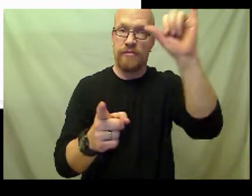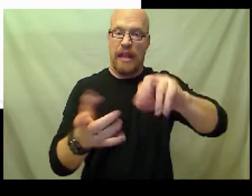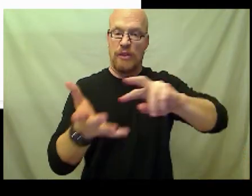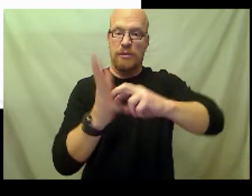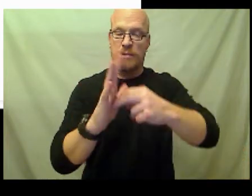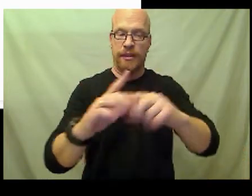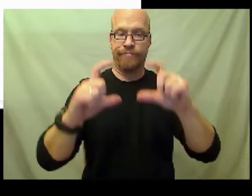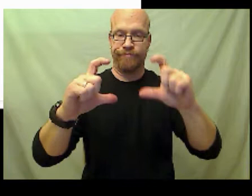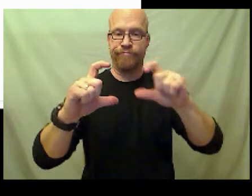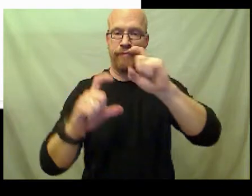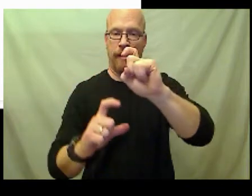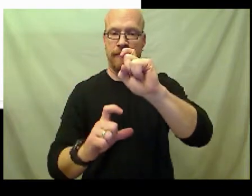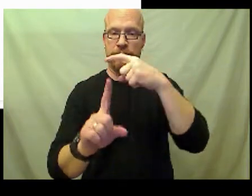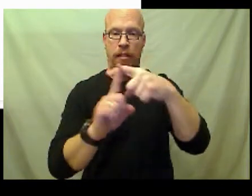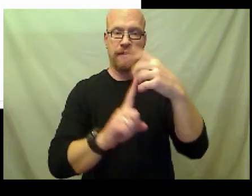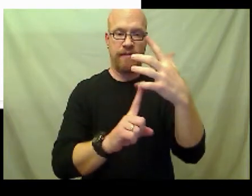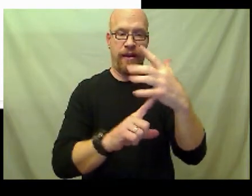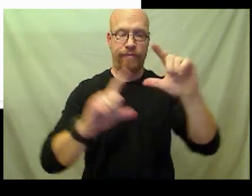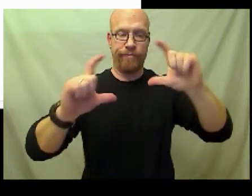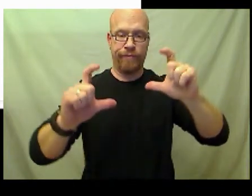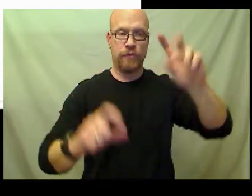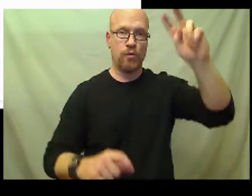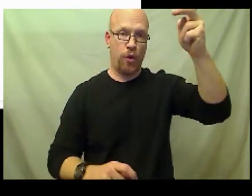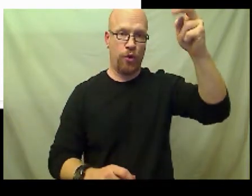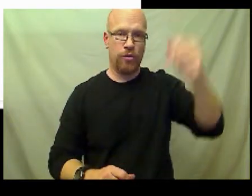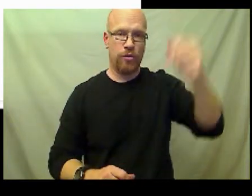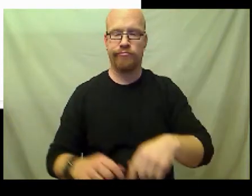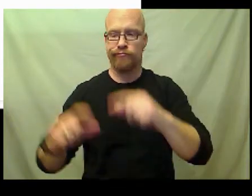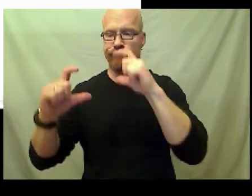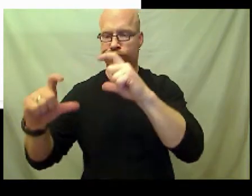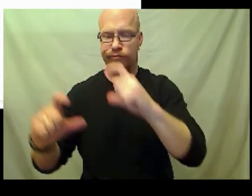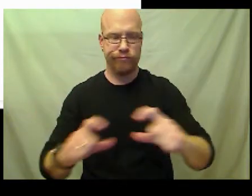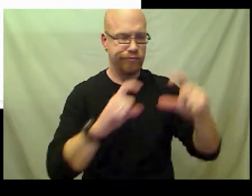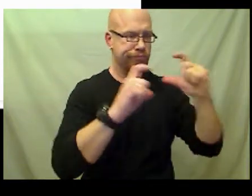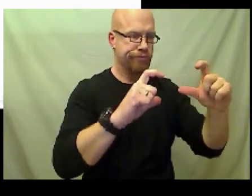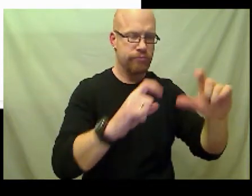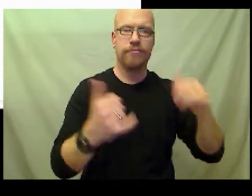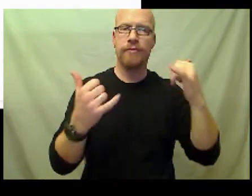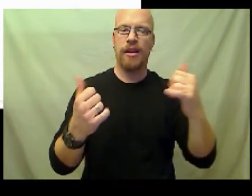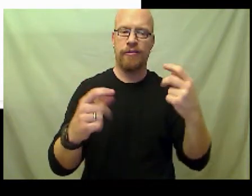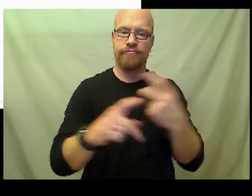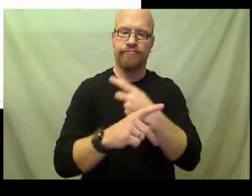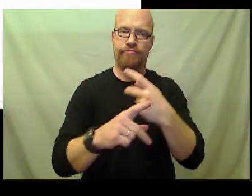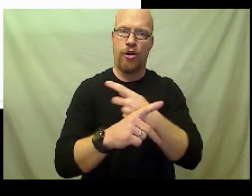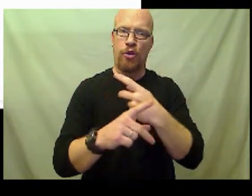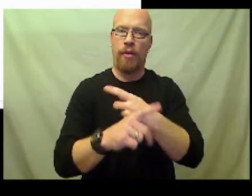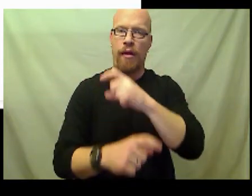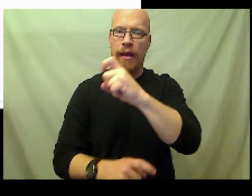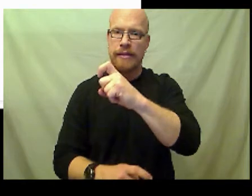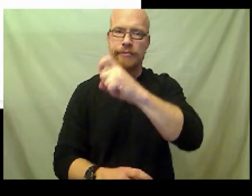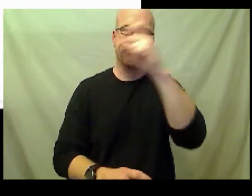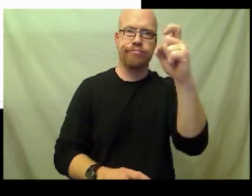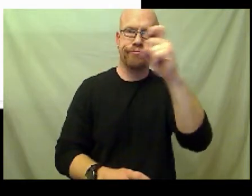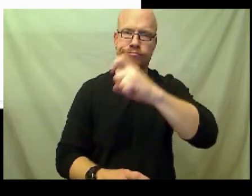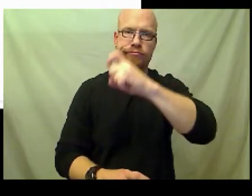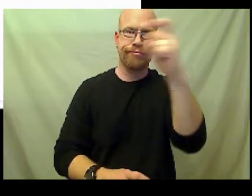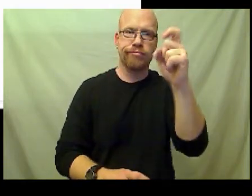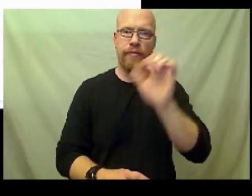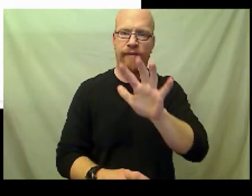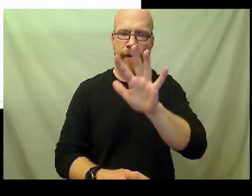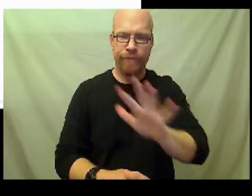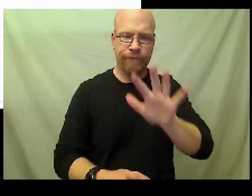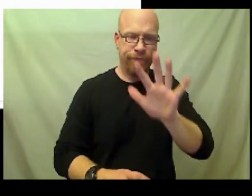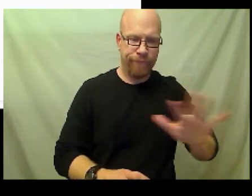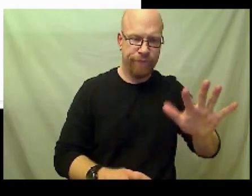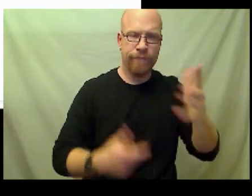So, that's what it means. X plus 5's quantity squared is x plus 5 times x plus 5. Now we're going to multiply and distribute